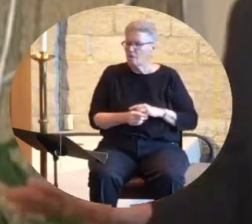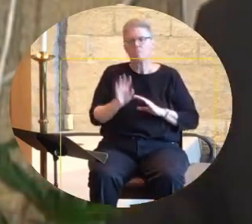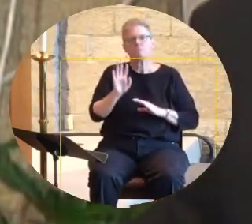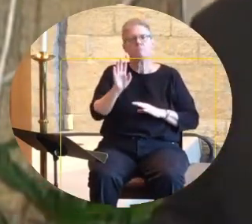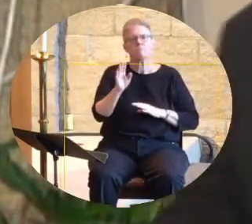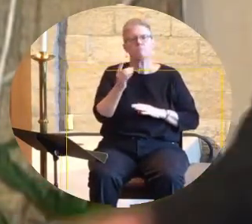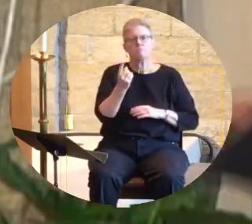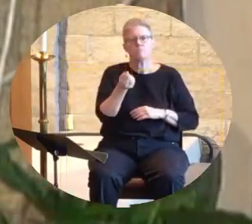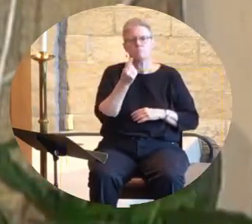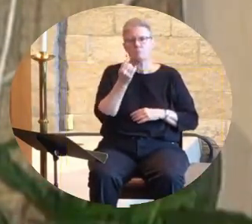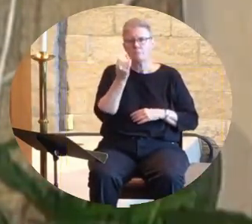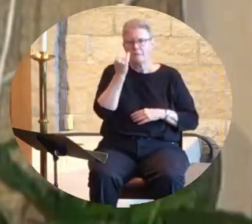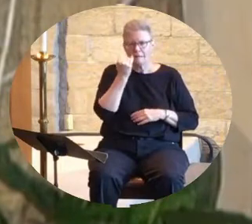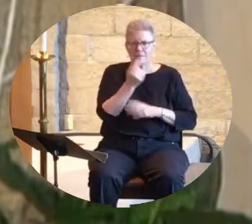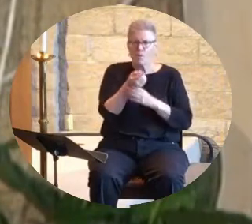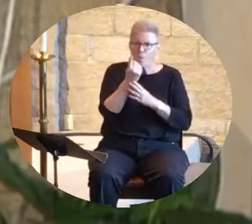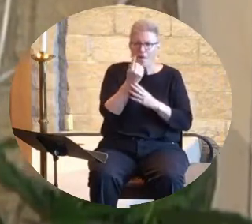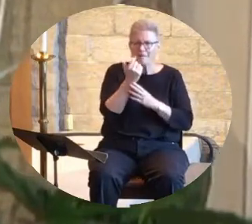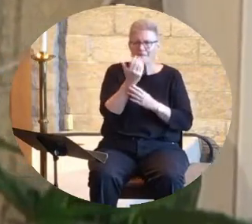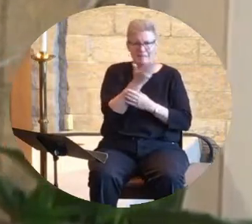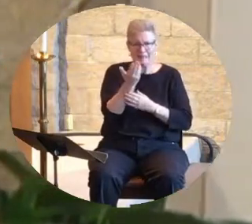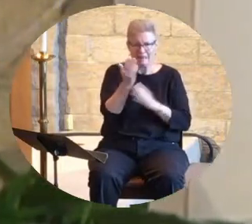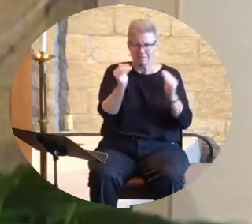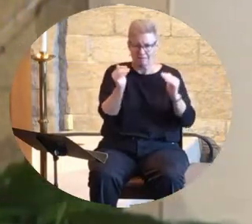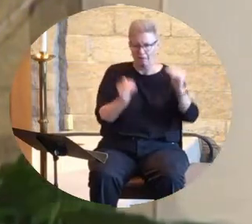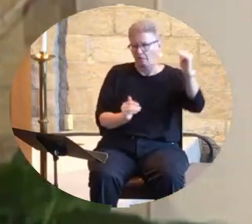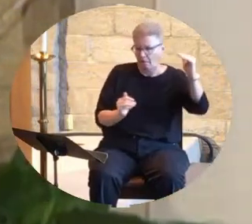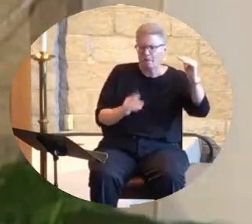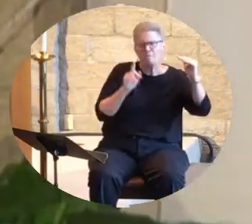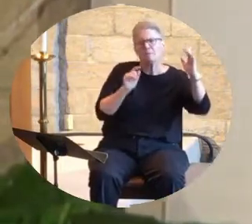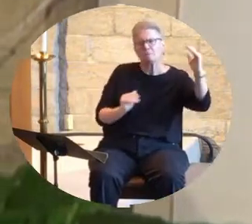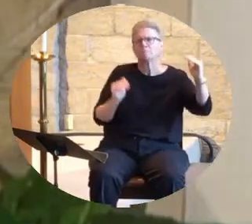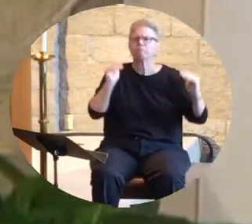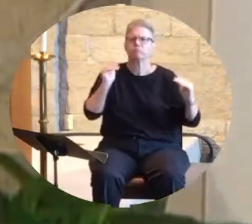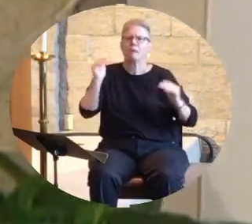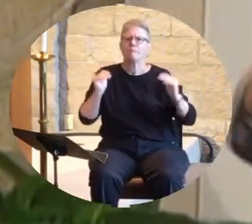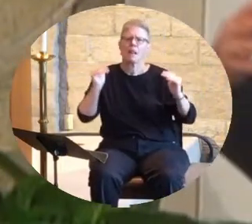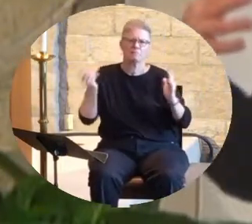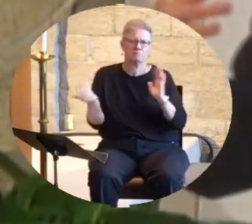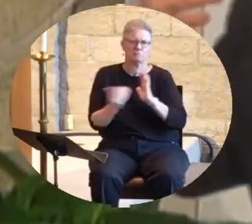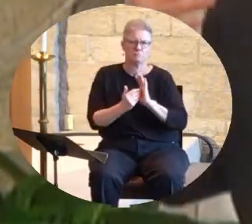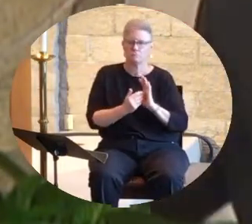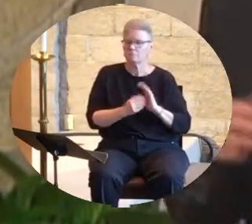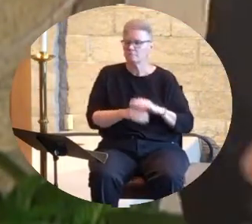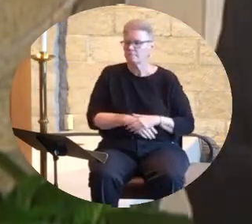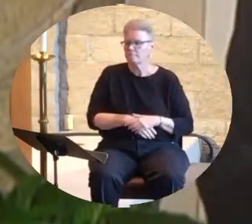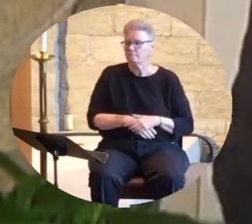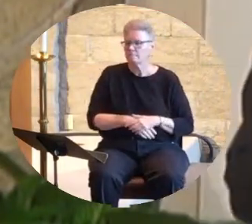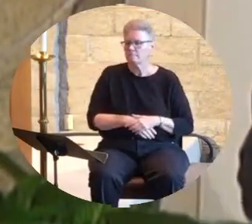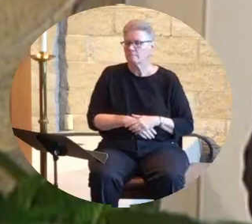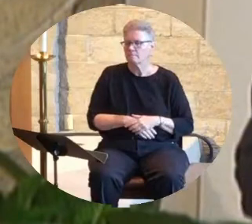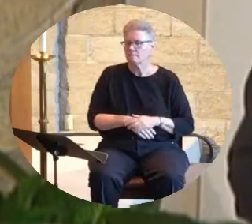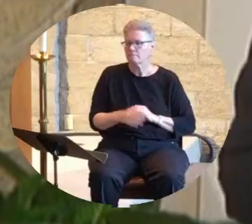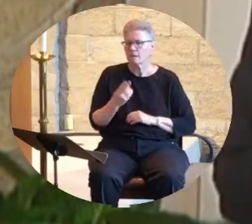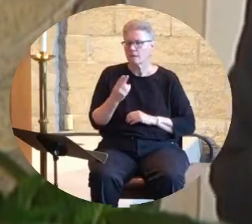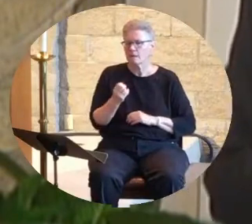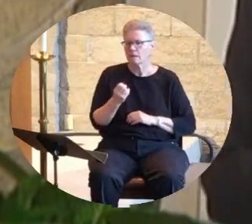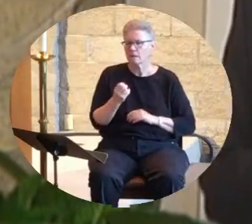out of balance, we need to get it back in balance. He also talked about how these powers are